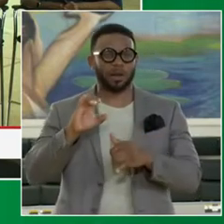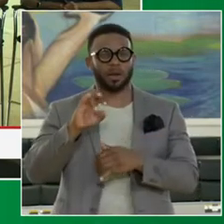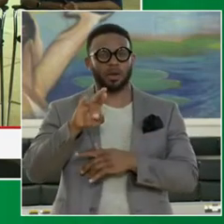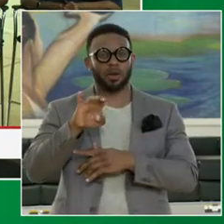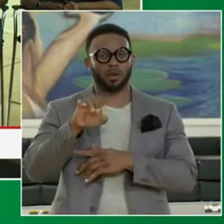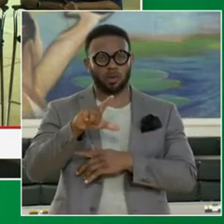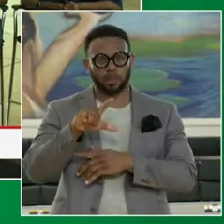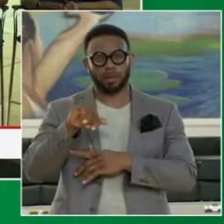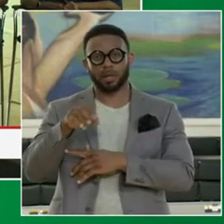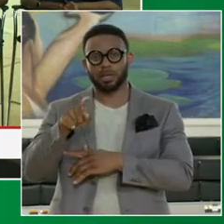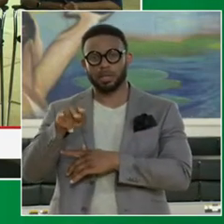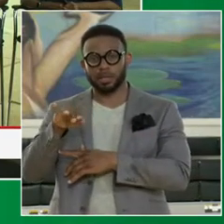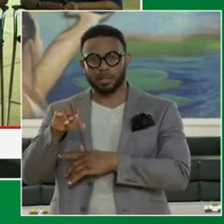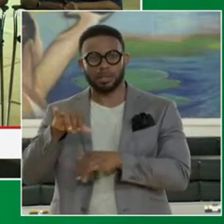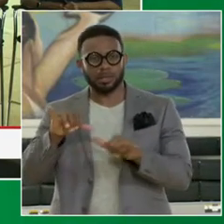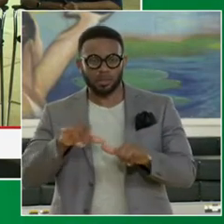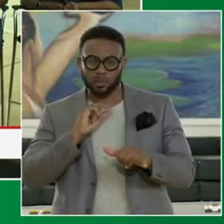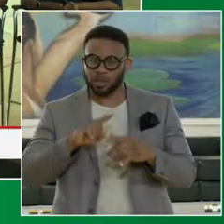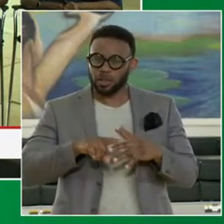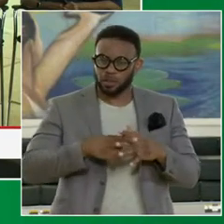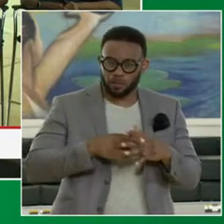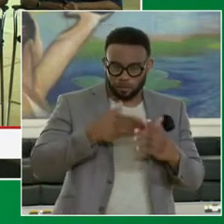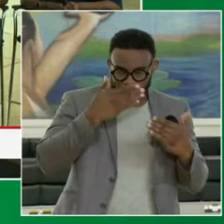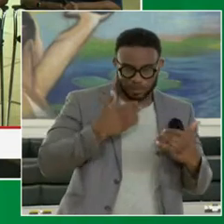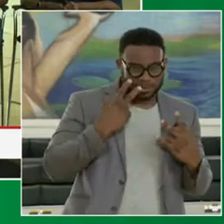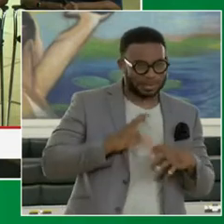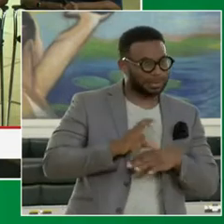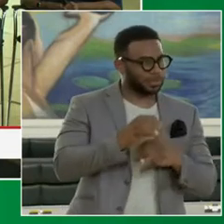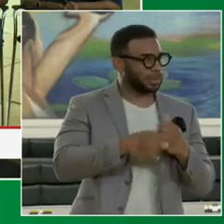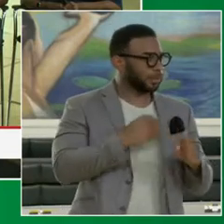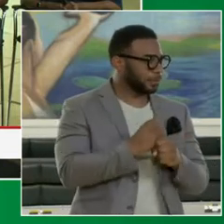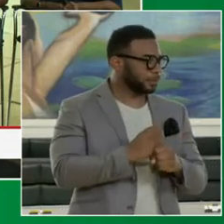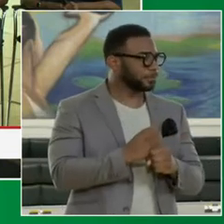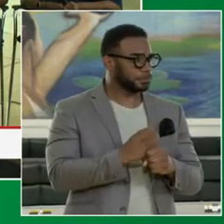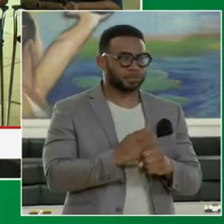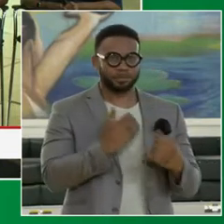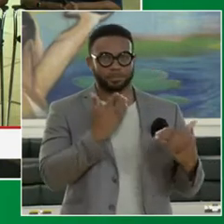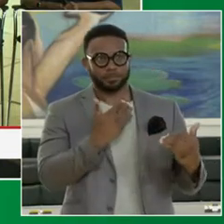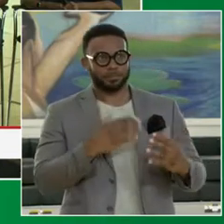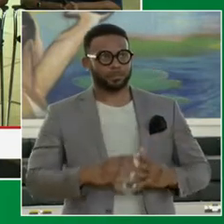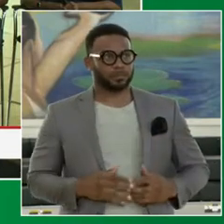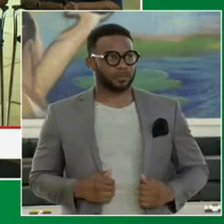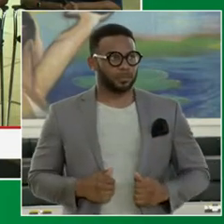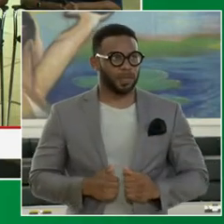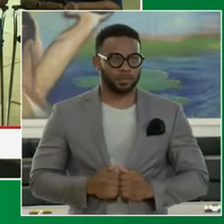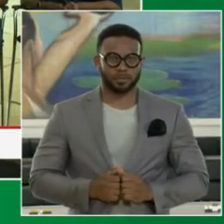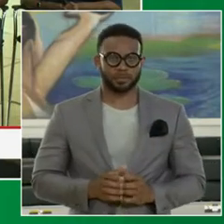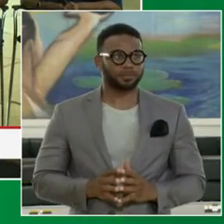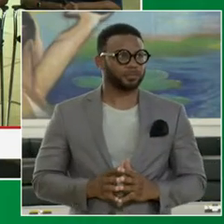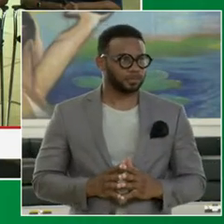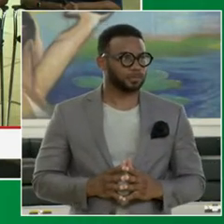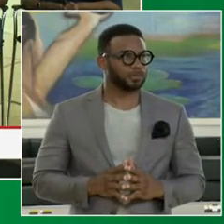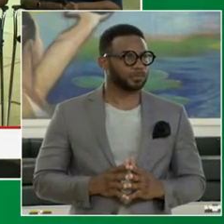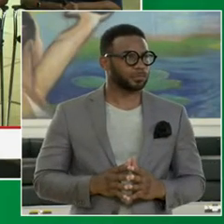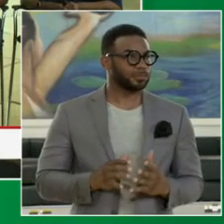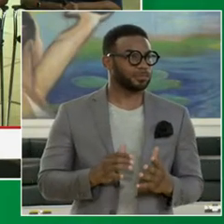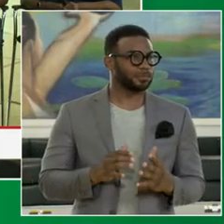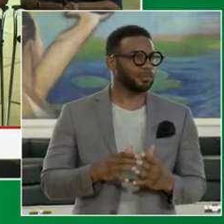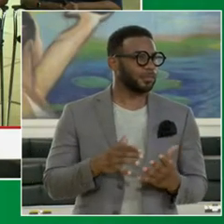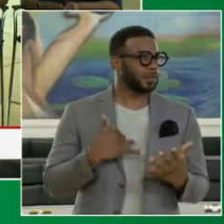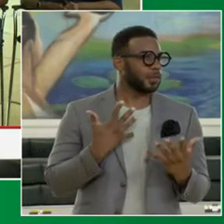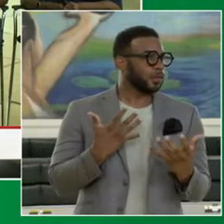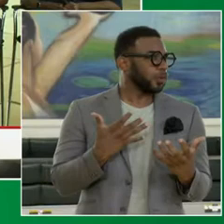justice system. But really the front end side, I think, is what we've seen some investment in this year. And Lindsay's going to talk about that today too as well. Great. So we want to